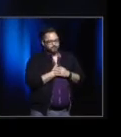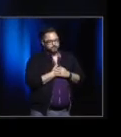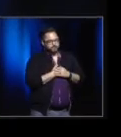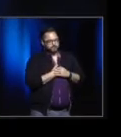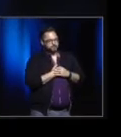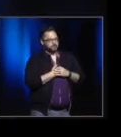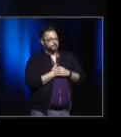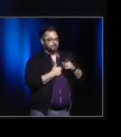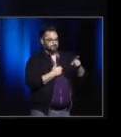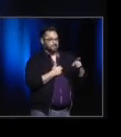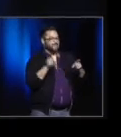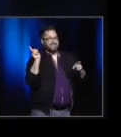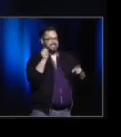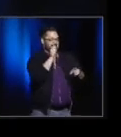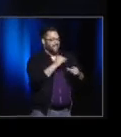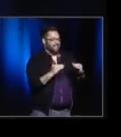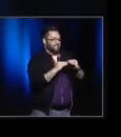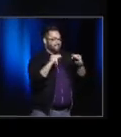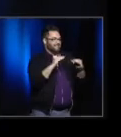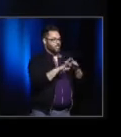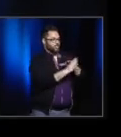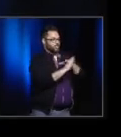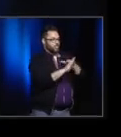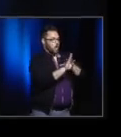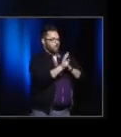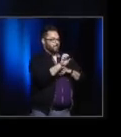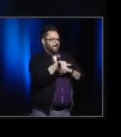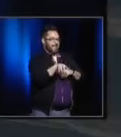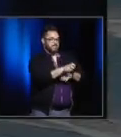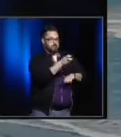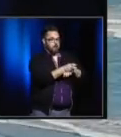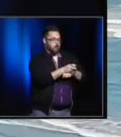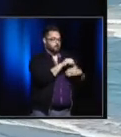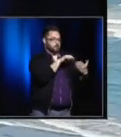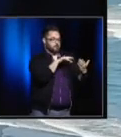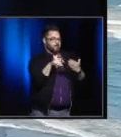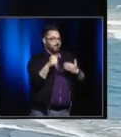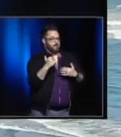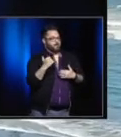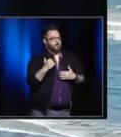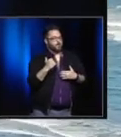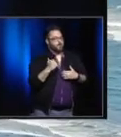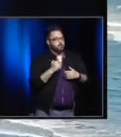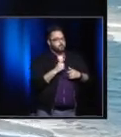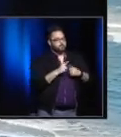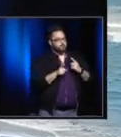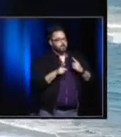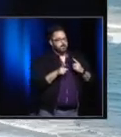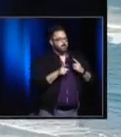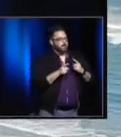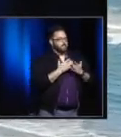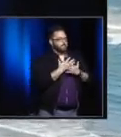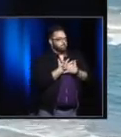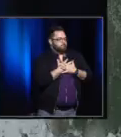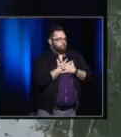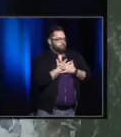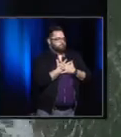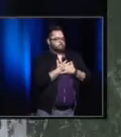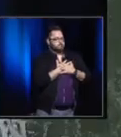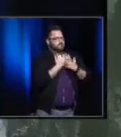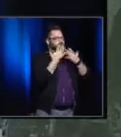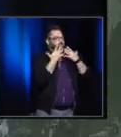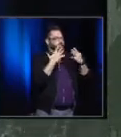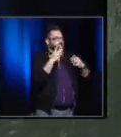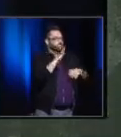it's not Shark Bay. It's a very hard place to study, these dolphins, but it is such a magnificent place. Thank you